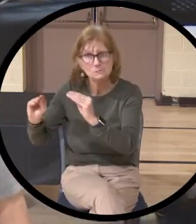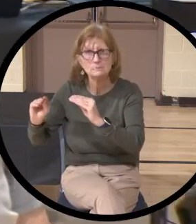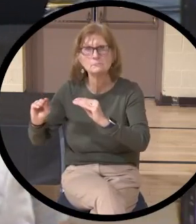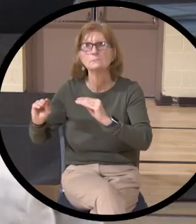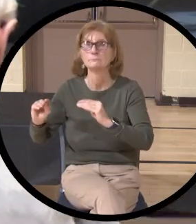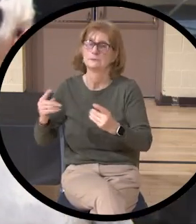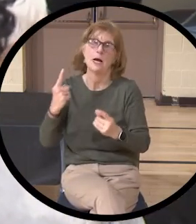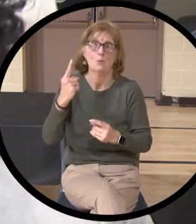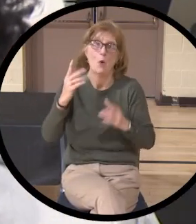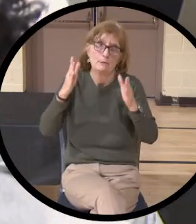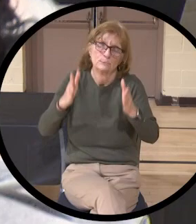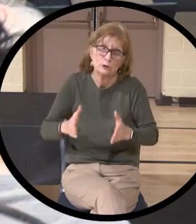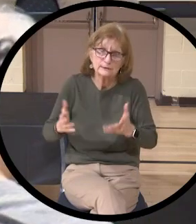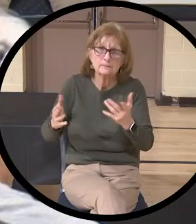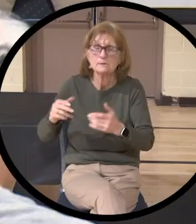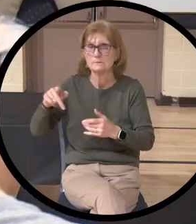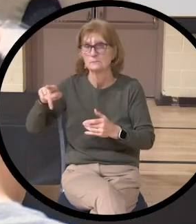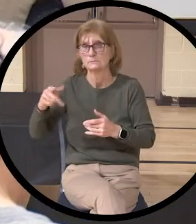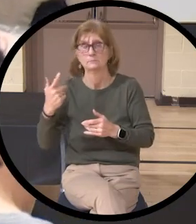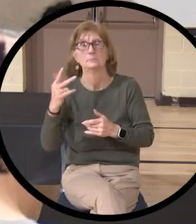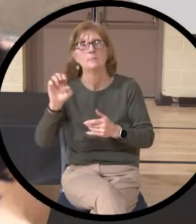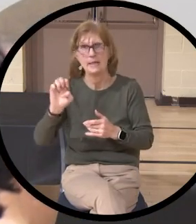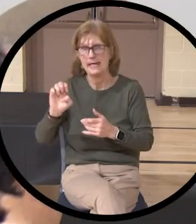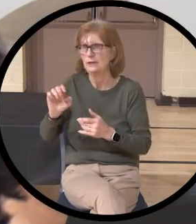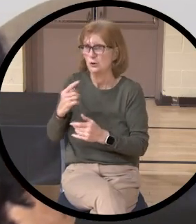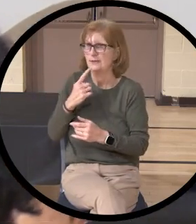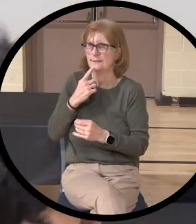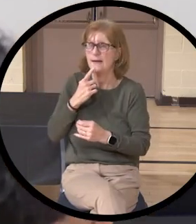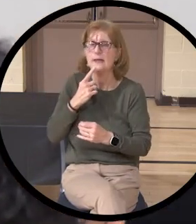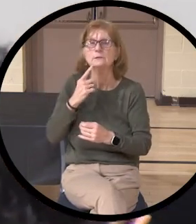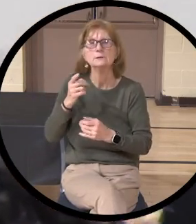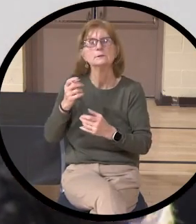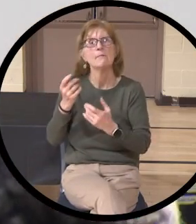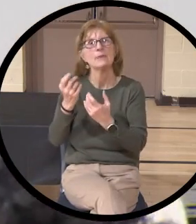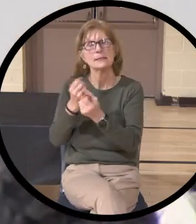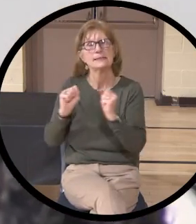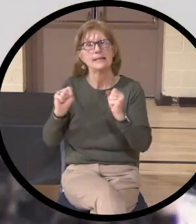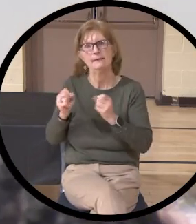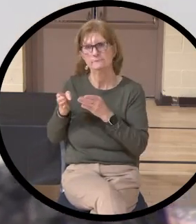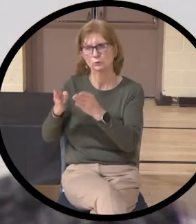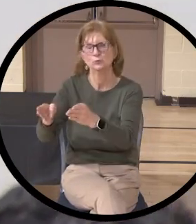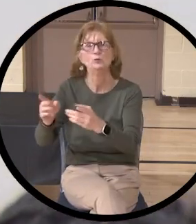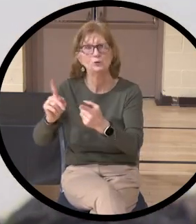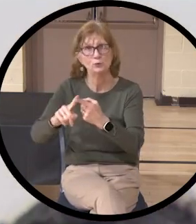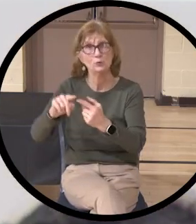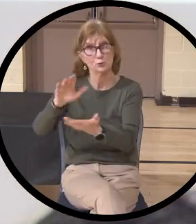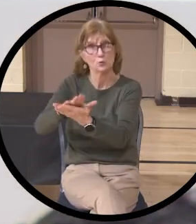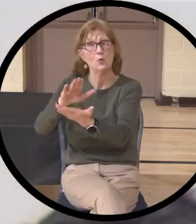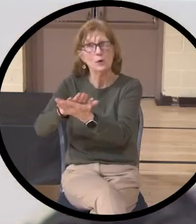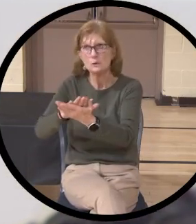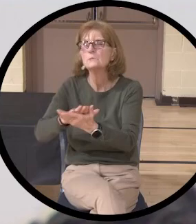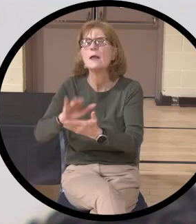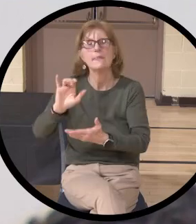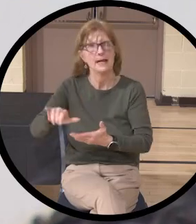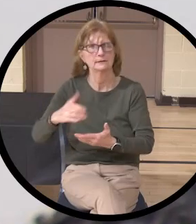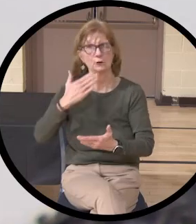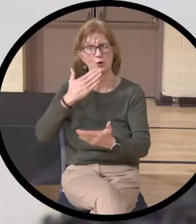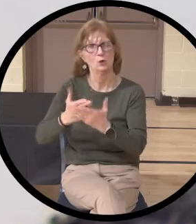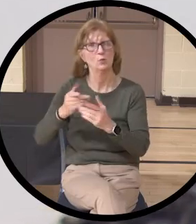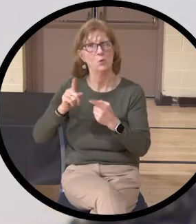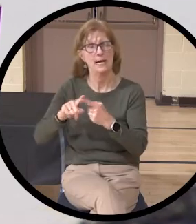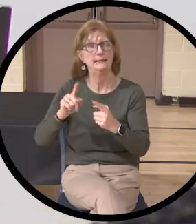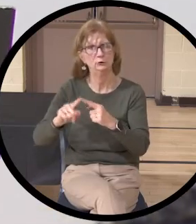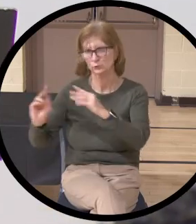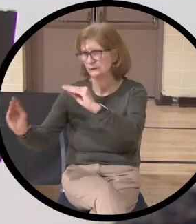one person. Paige also mentioned our Safe Routes to Schools coordinator who's doing elementary and school